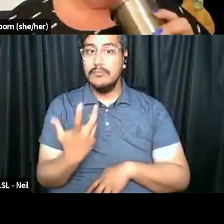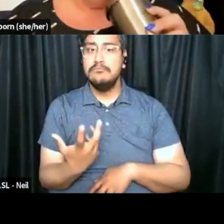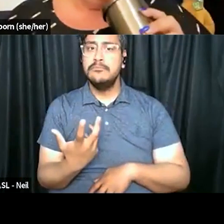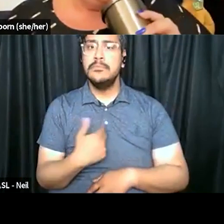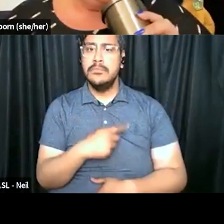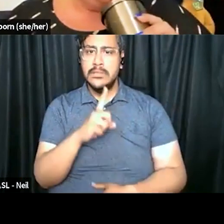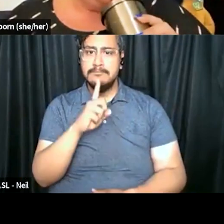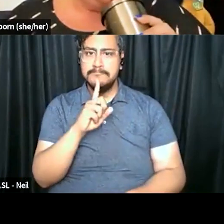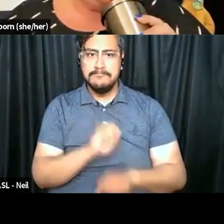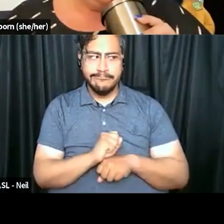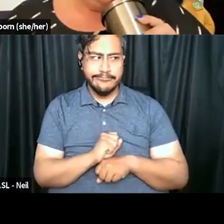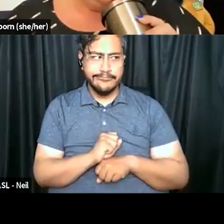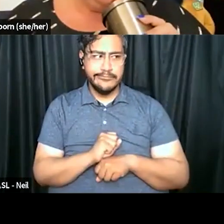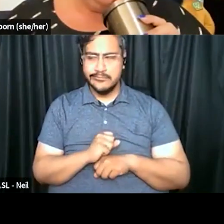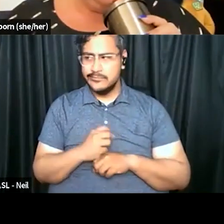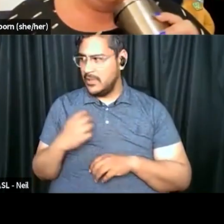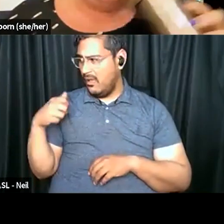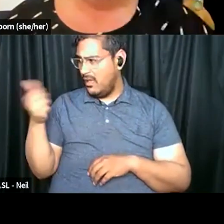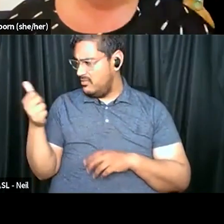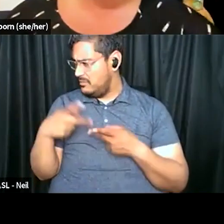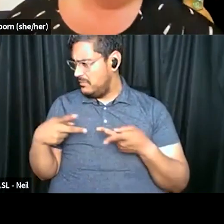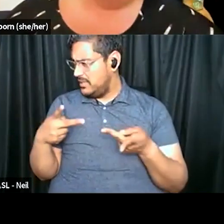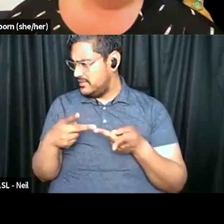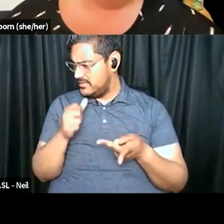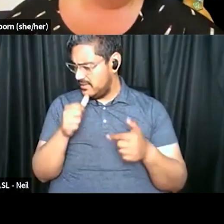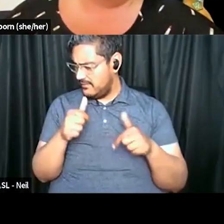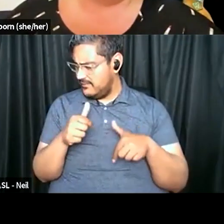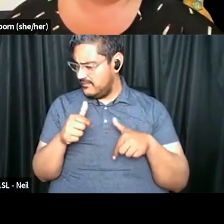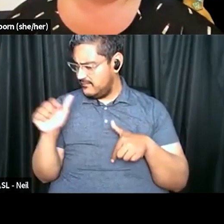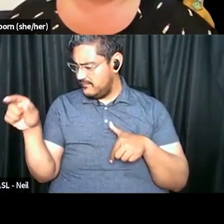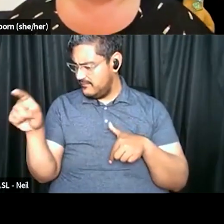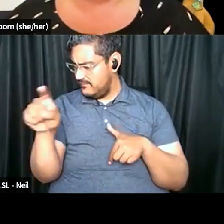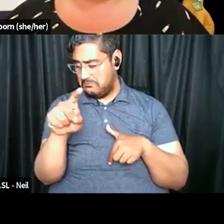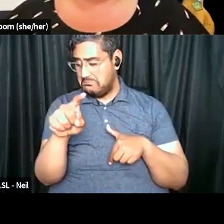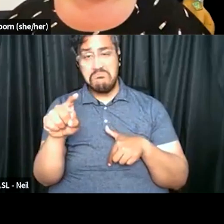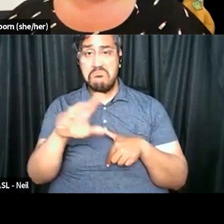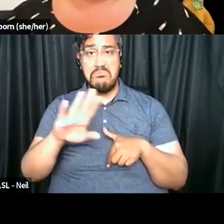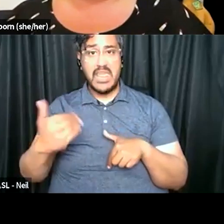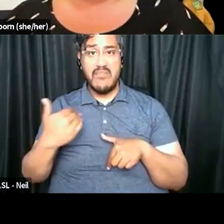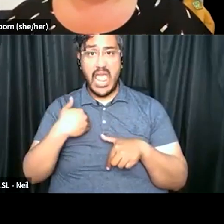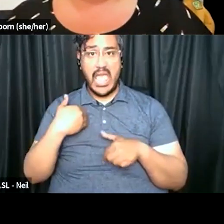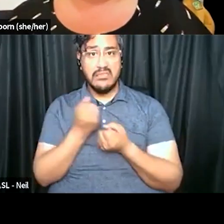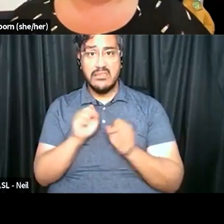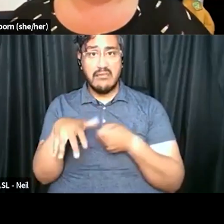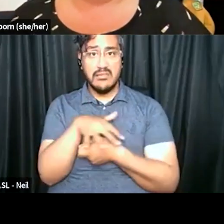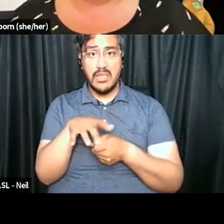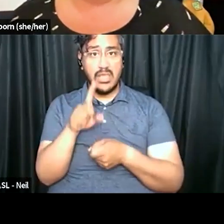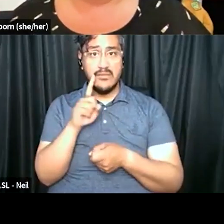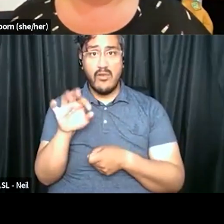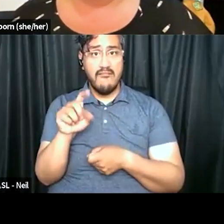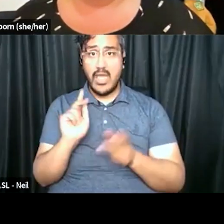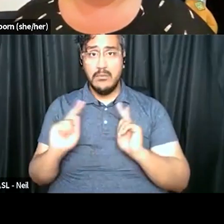certain that outside of NAAFA, I can tell you, I've never been in a safe space for fat people